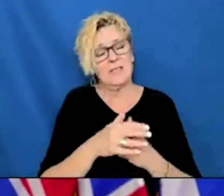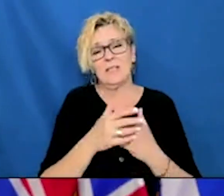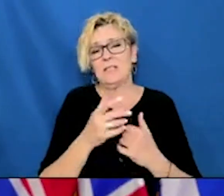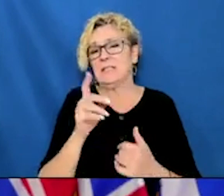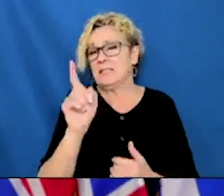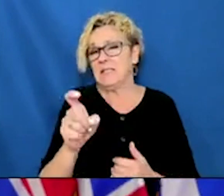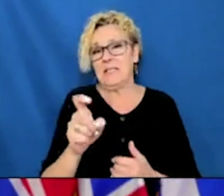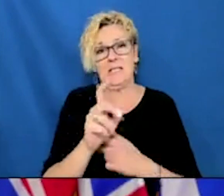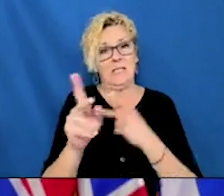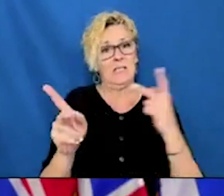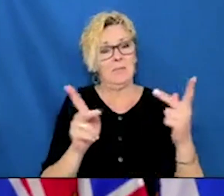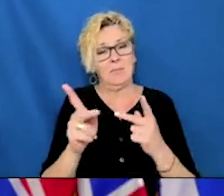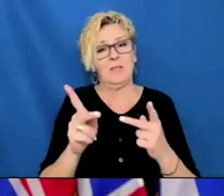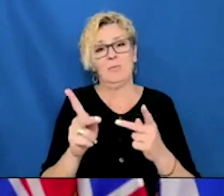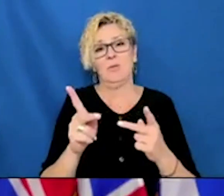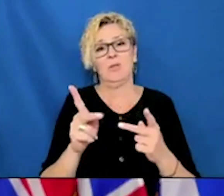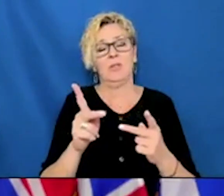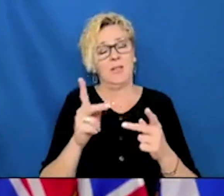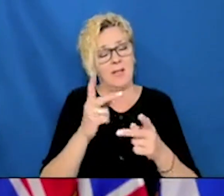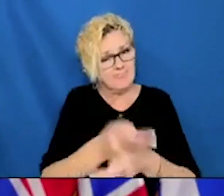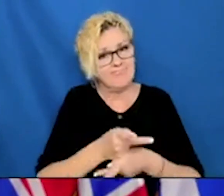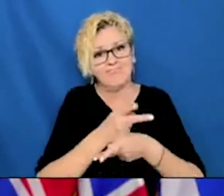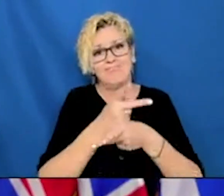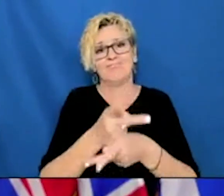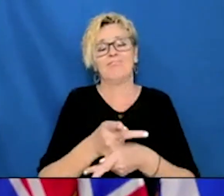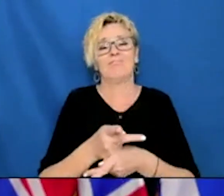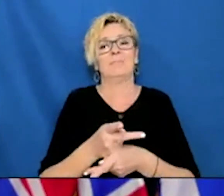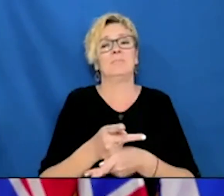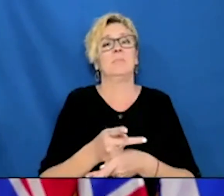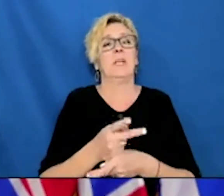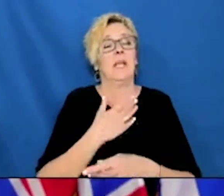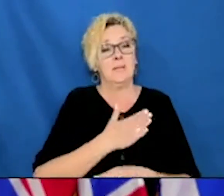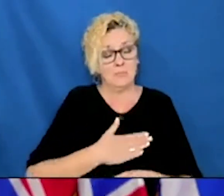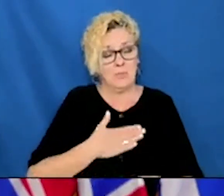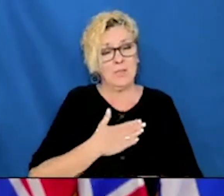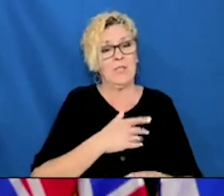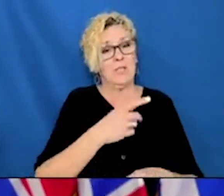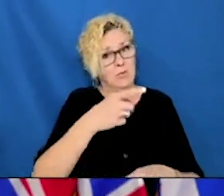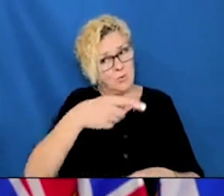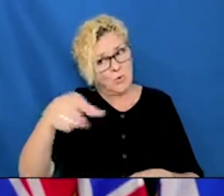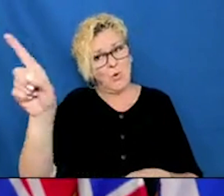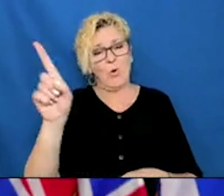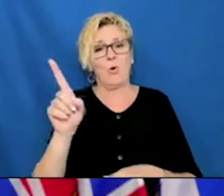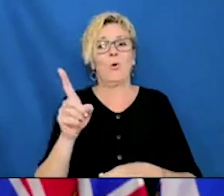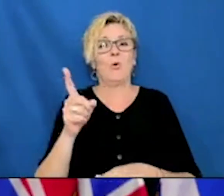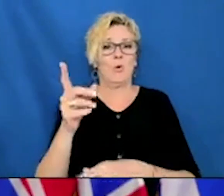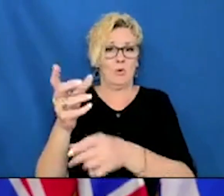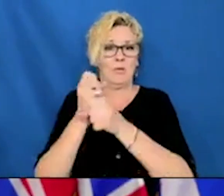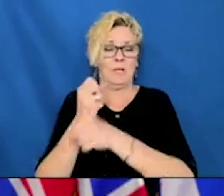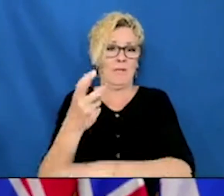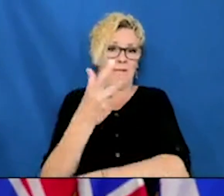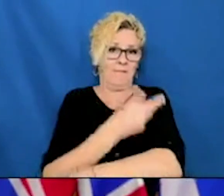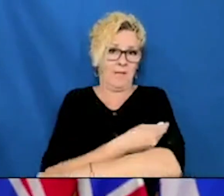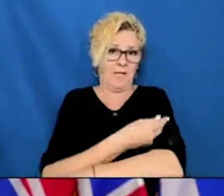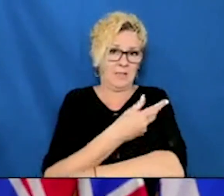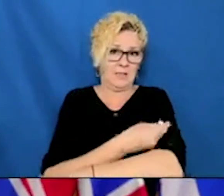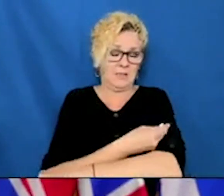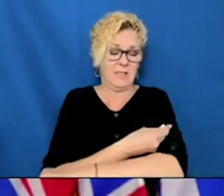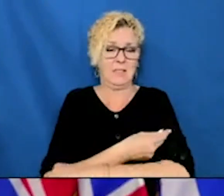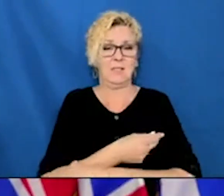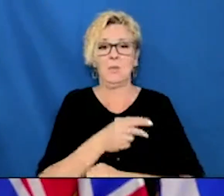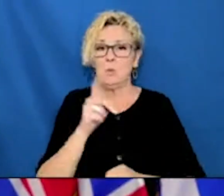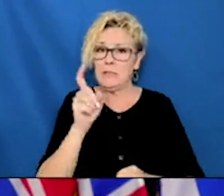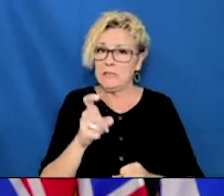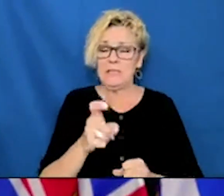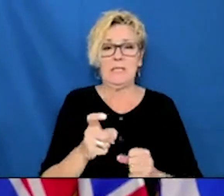need people to get vaccinated. You see the changes today, how vaccination is opening up to more and more people, but you need to register to